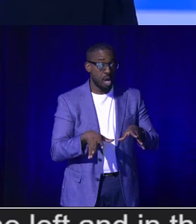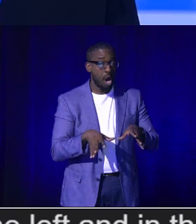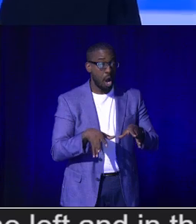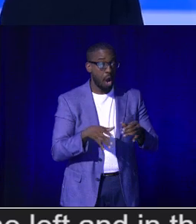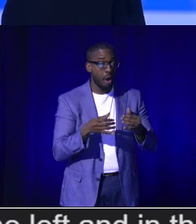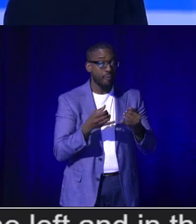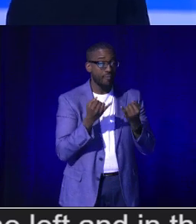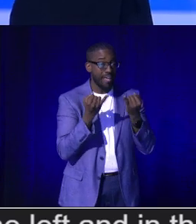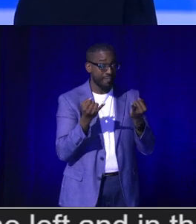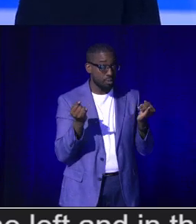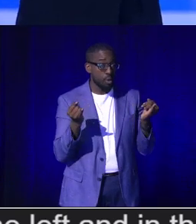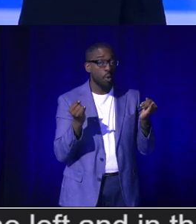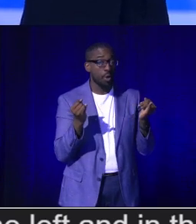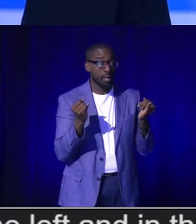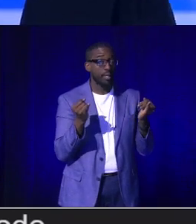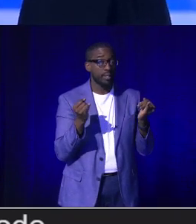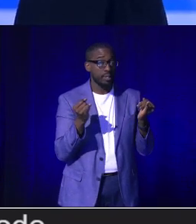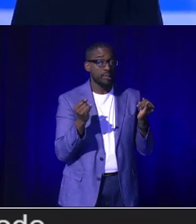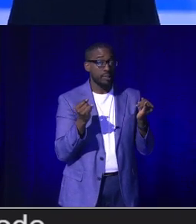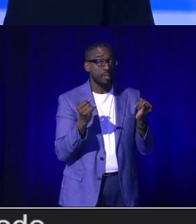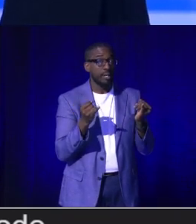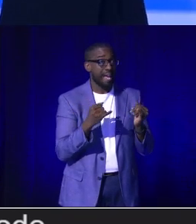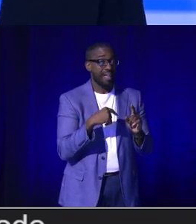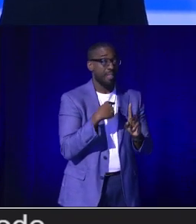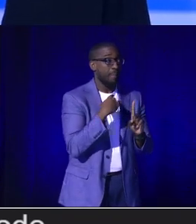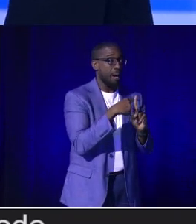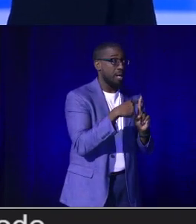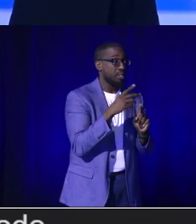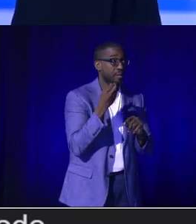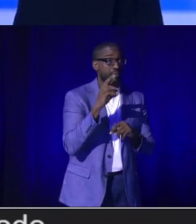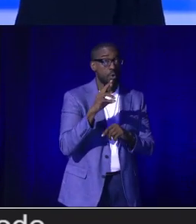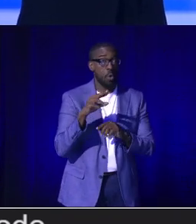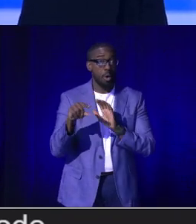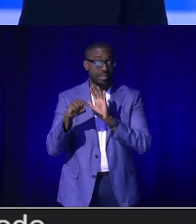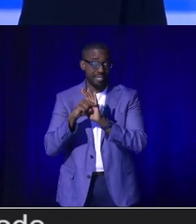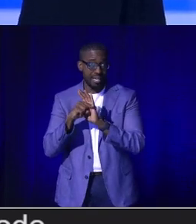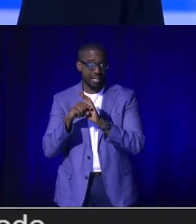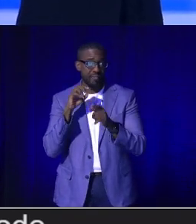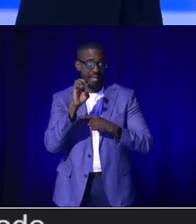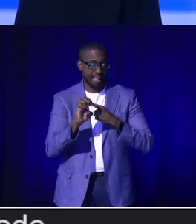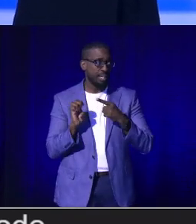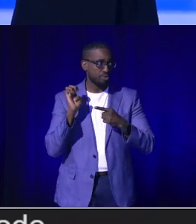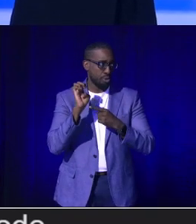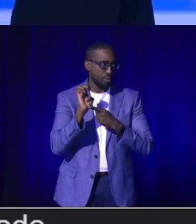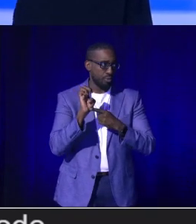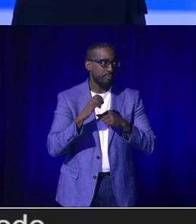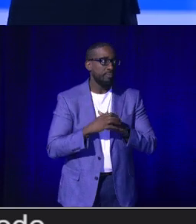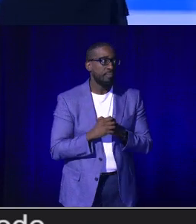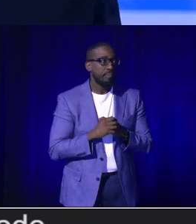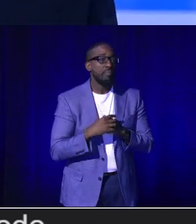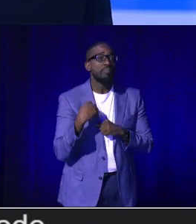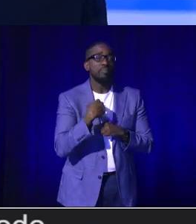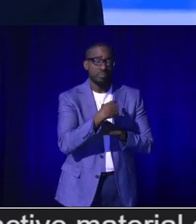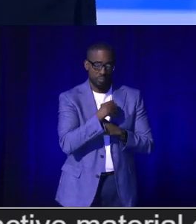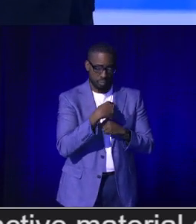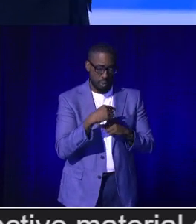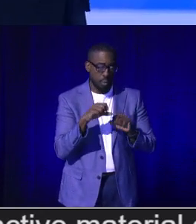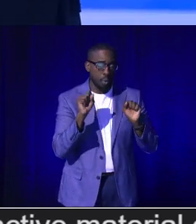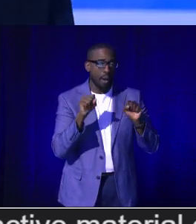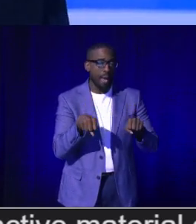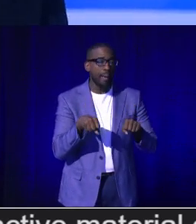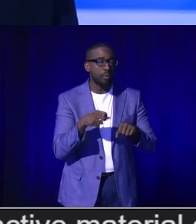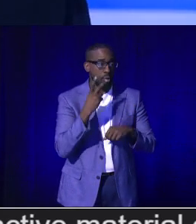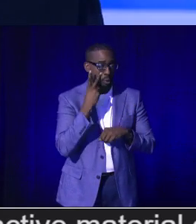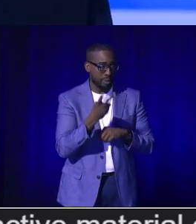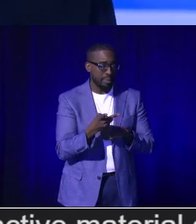and active material at either the positive or negative electrode. And we were able to see that we can simulate